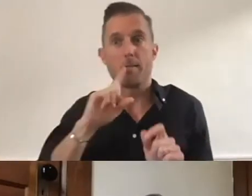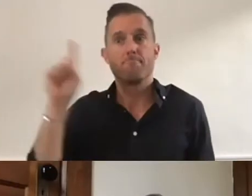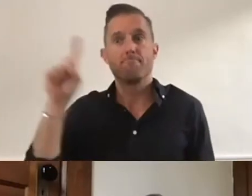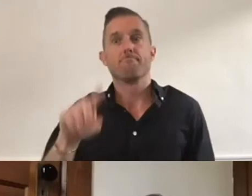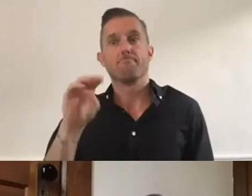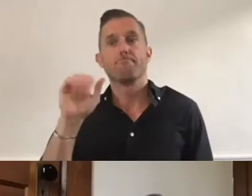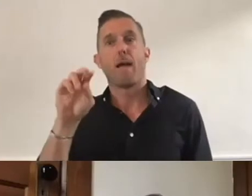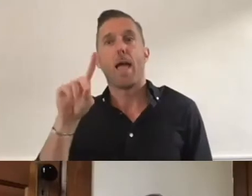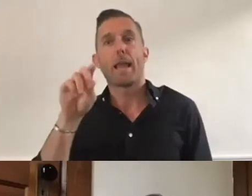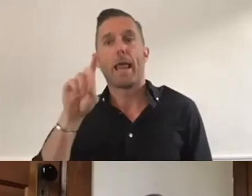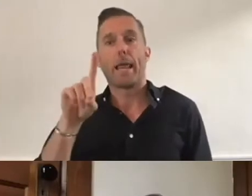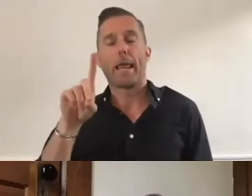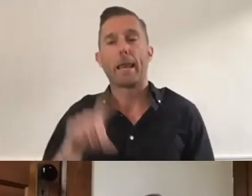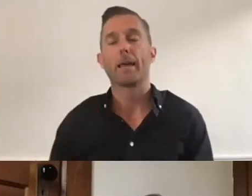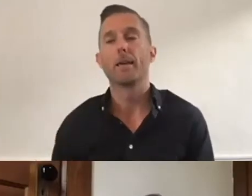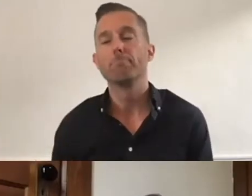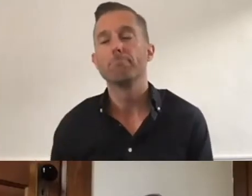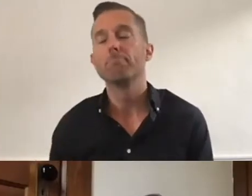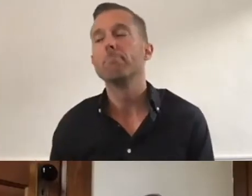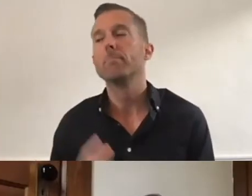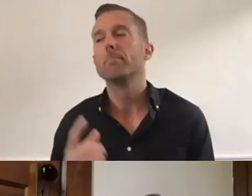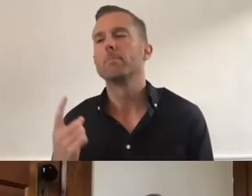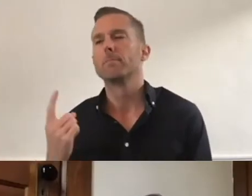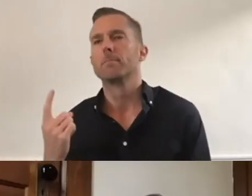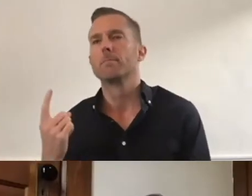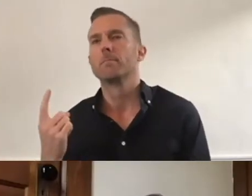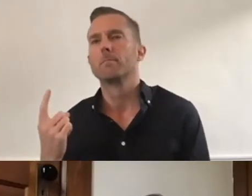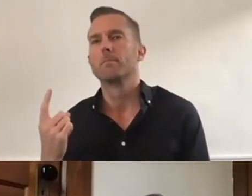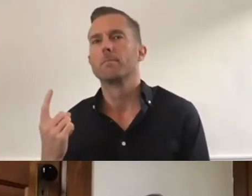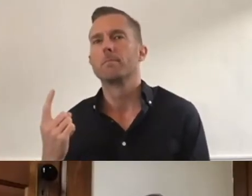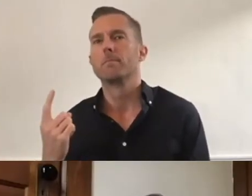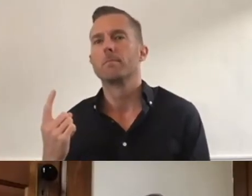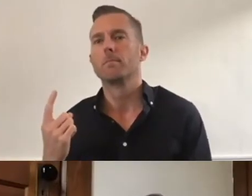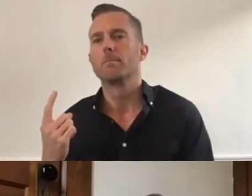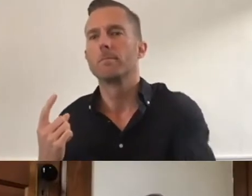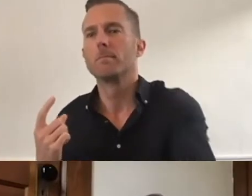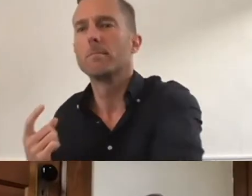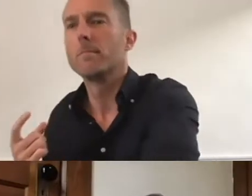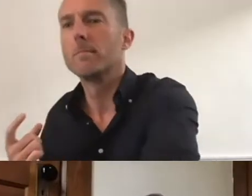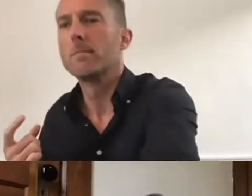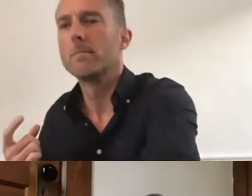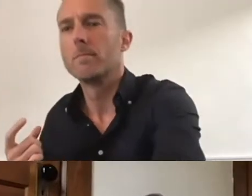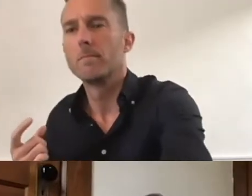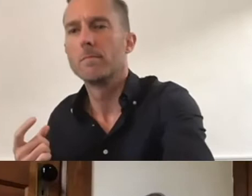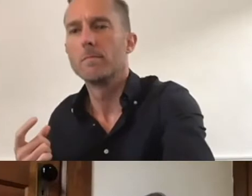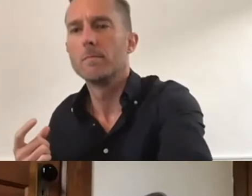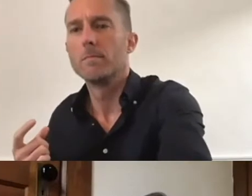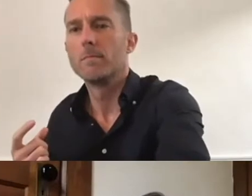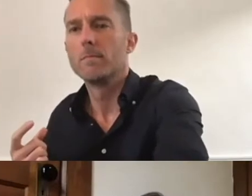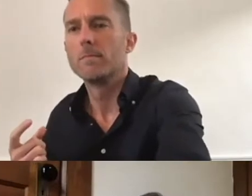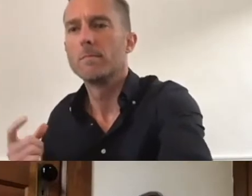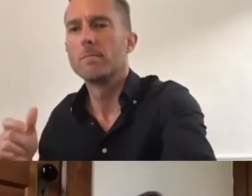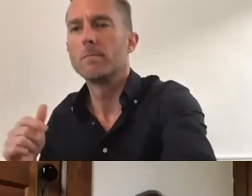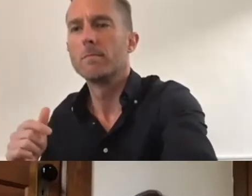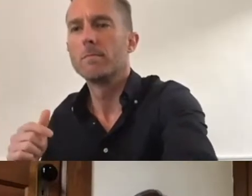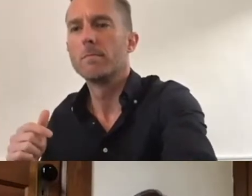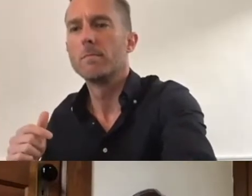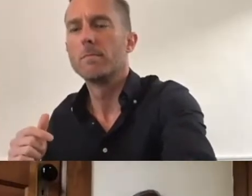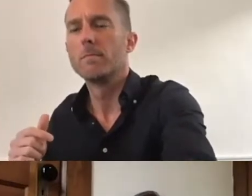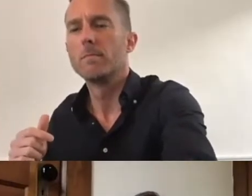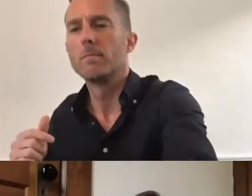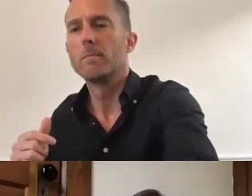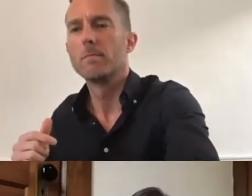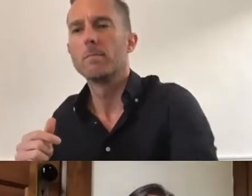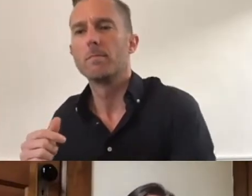I think that it definitely helps. Like, it's very important for it to come from the top, but I think it's also